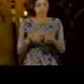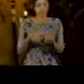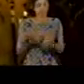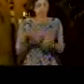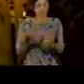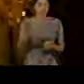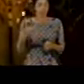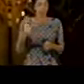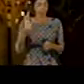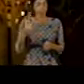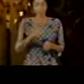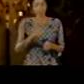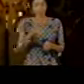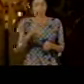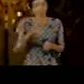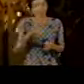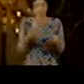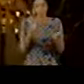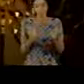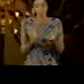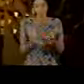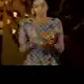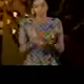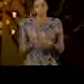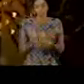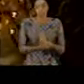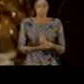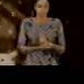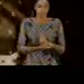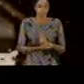will never change.